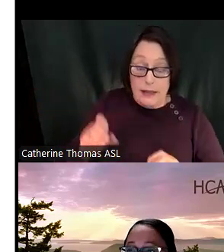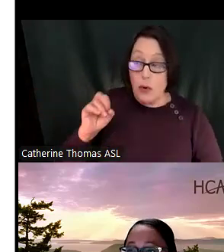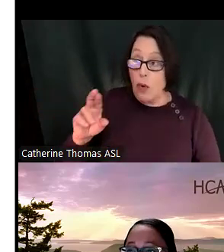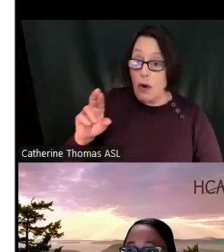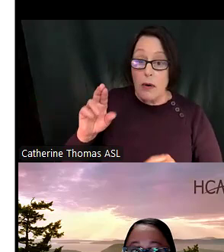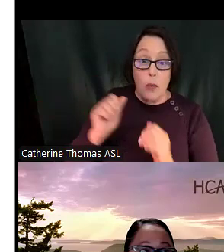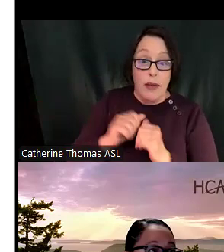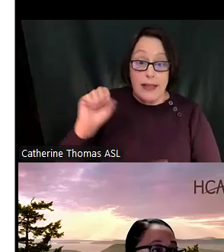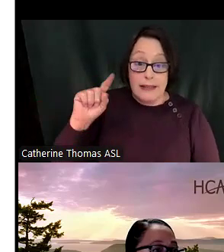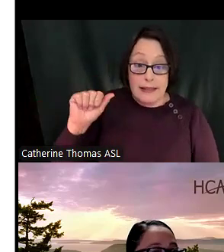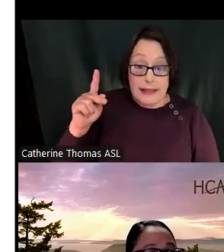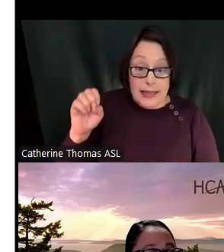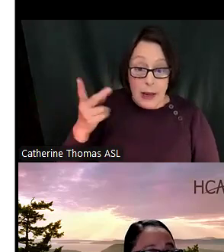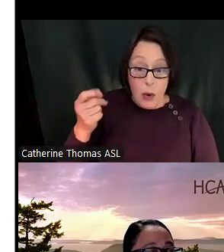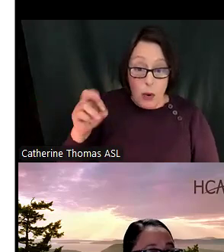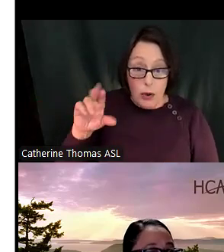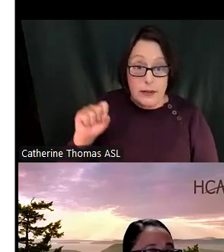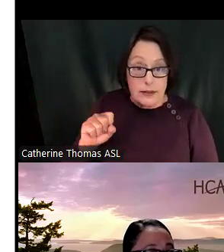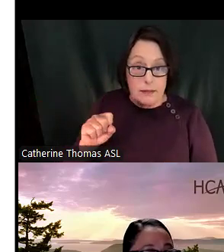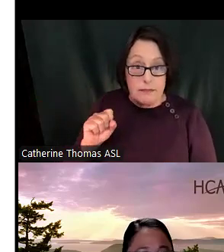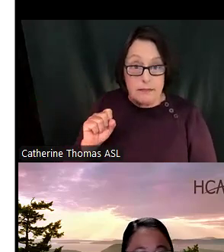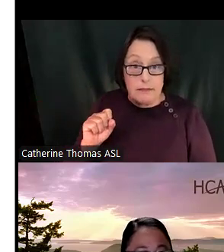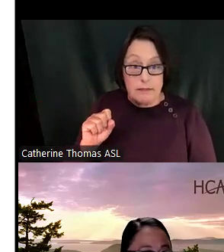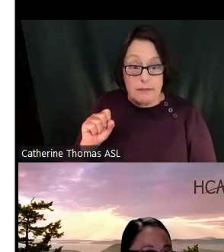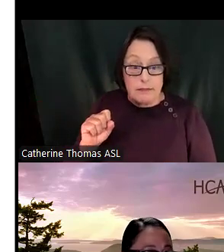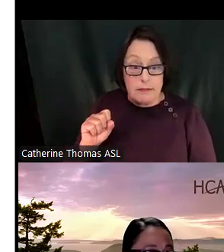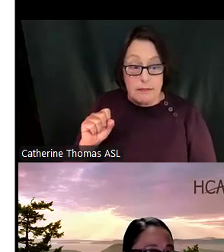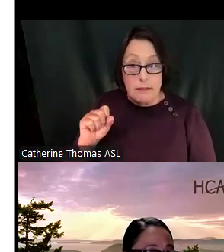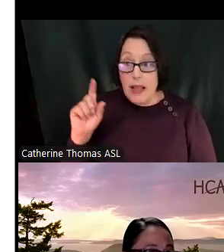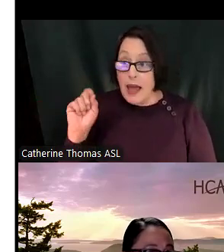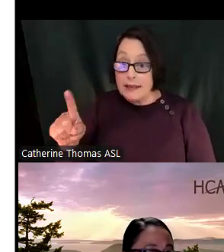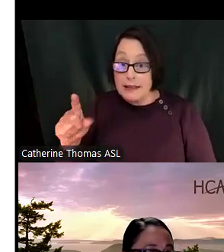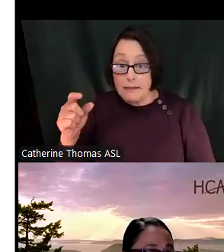stakeholders. Aranza, anything else that you would add there?